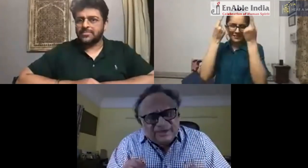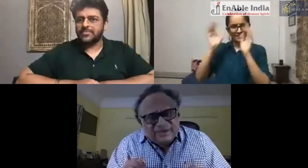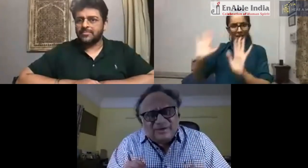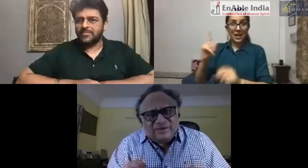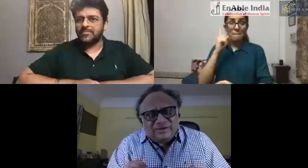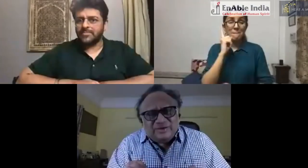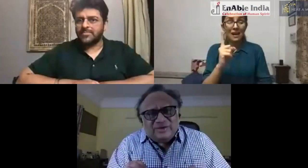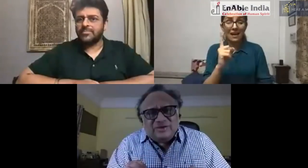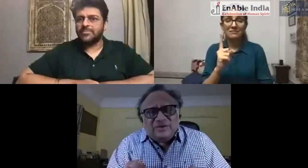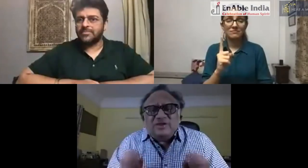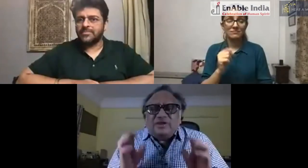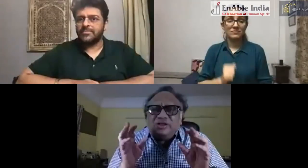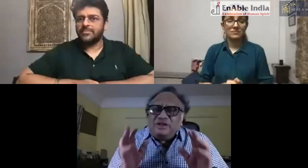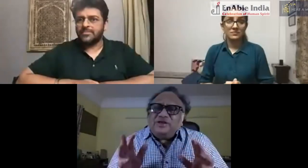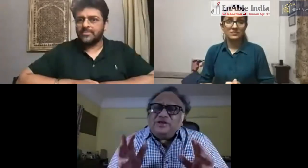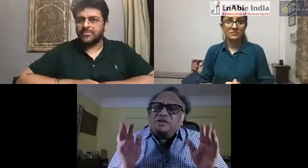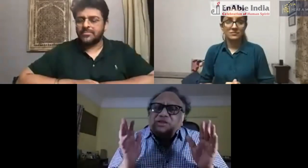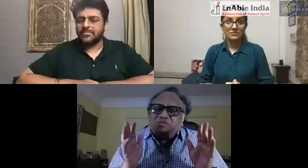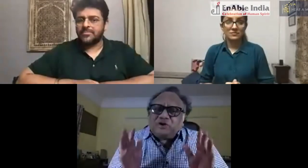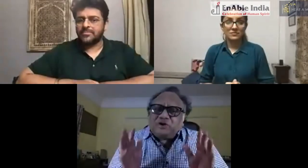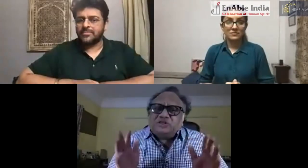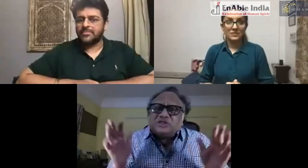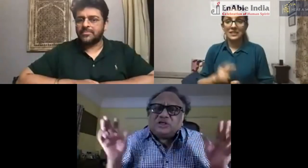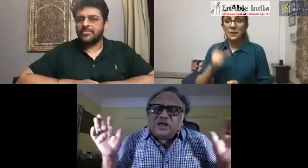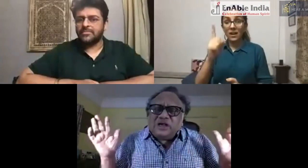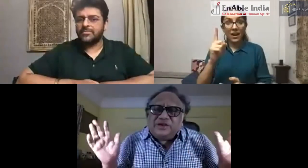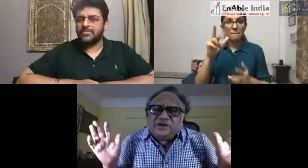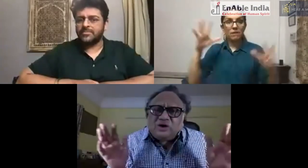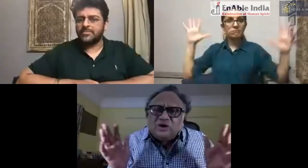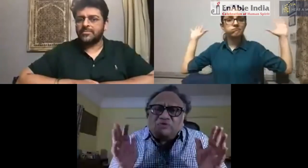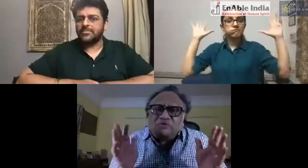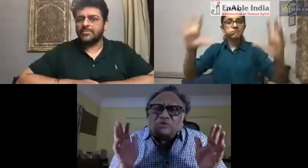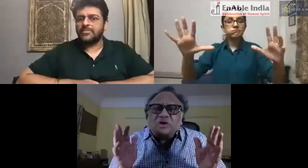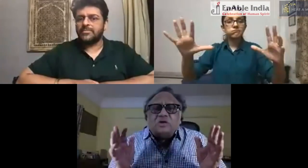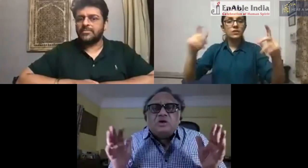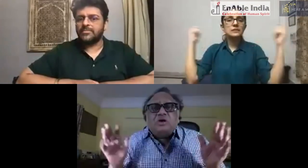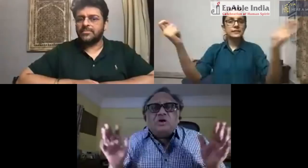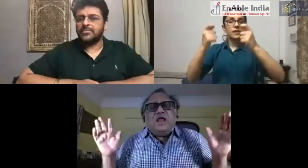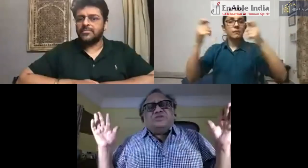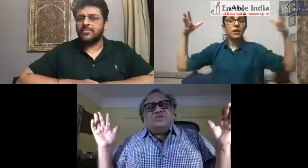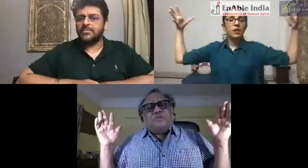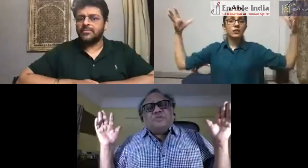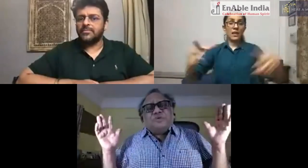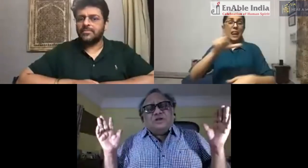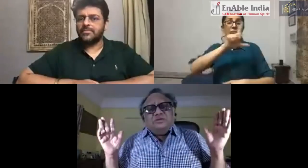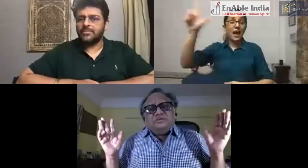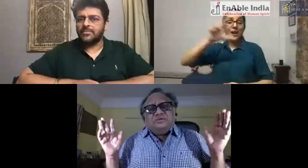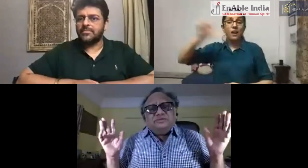but it involves collecting of lakhs of